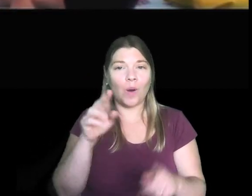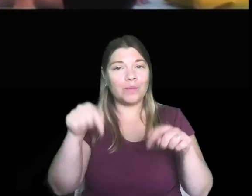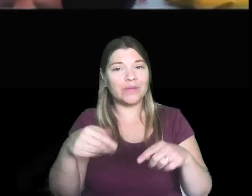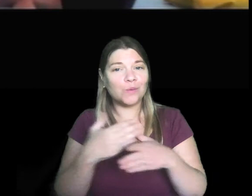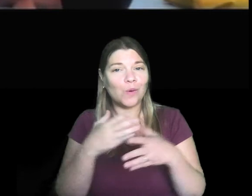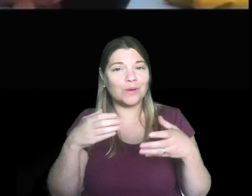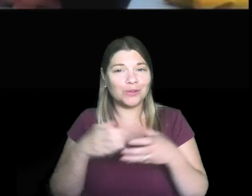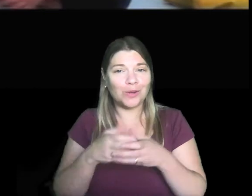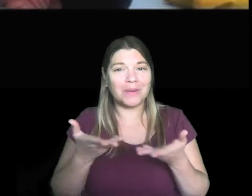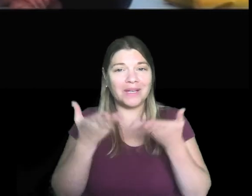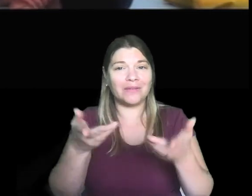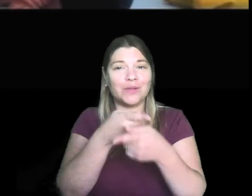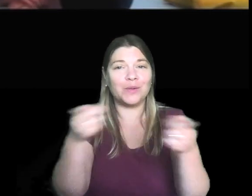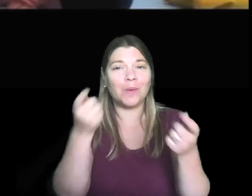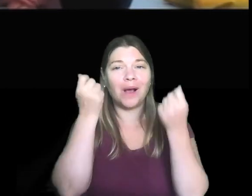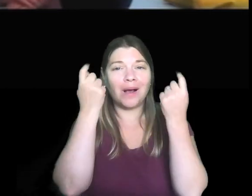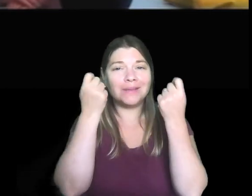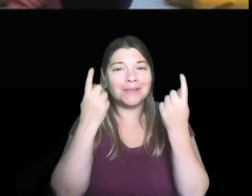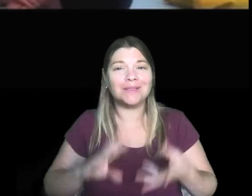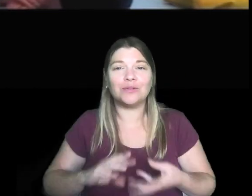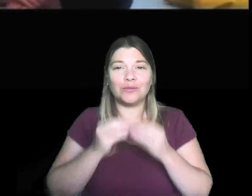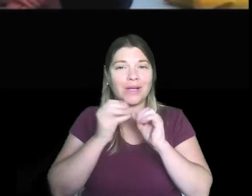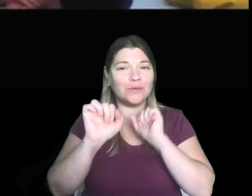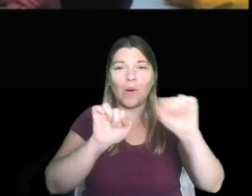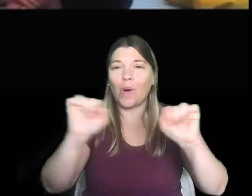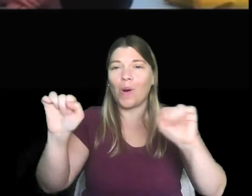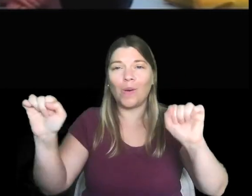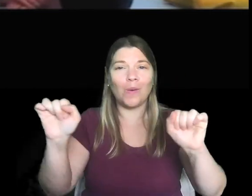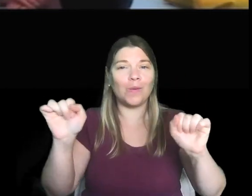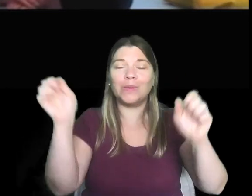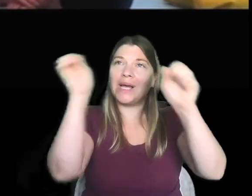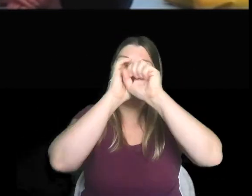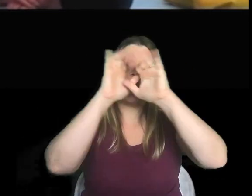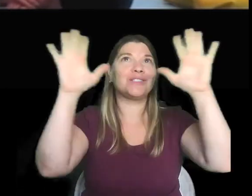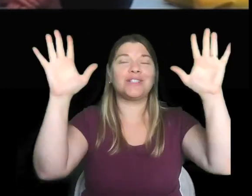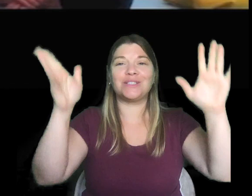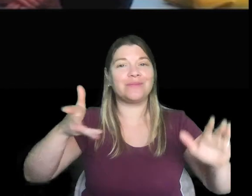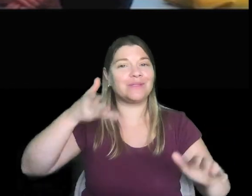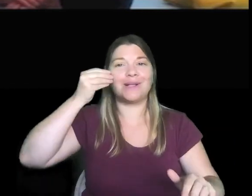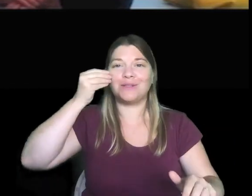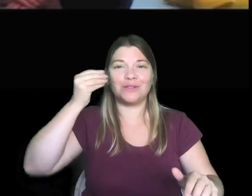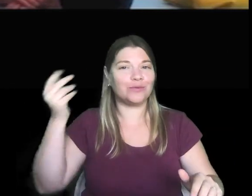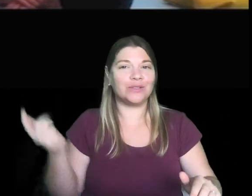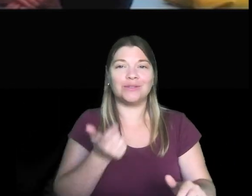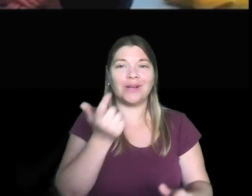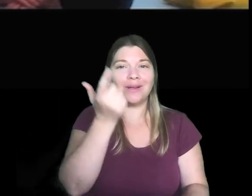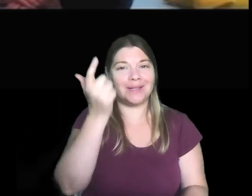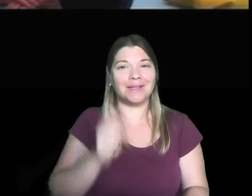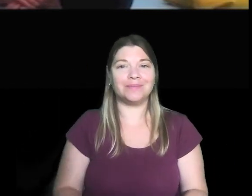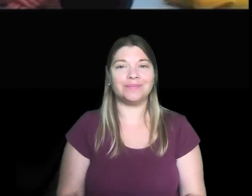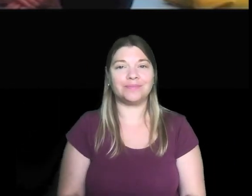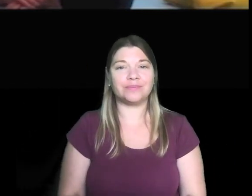inspiration into creating your own imaginative sensory journeys. To find out